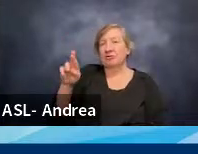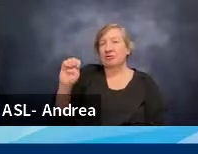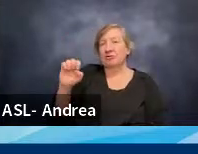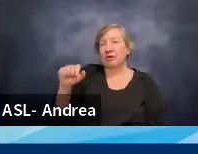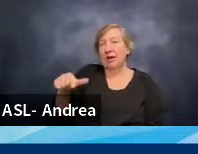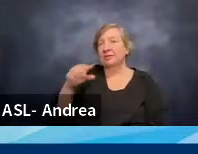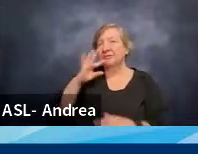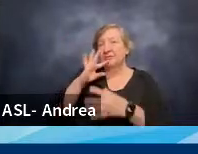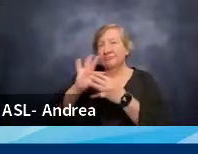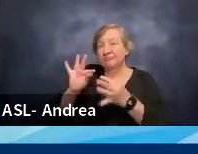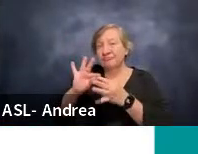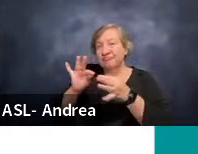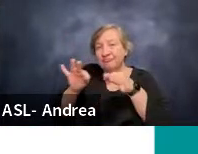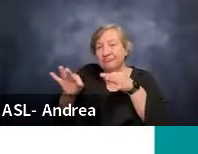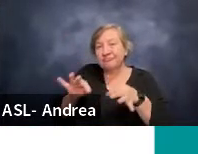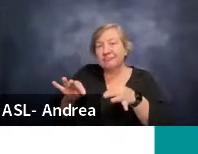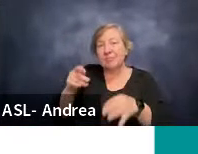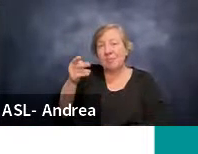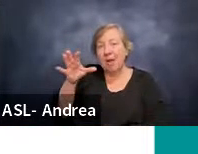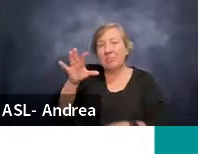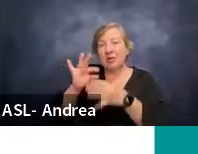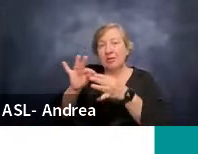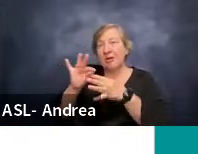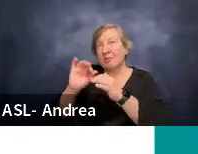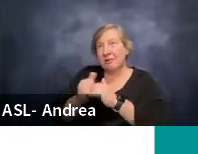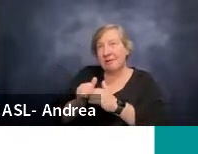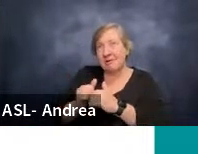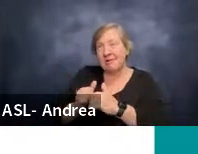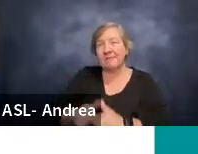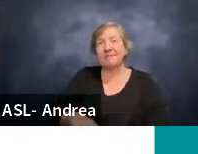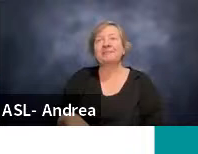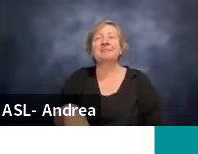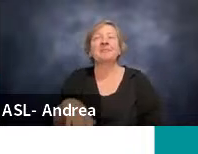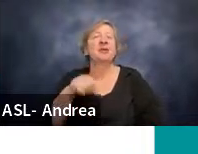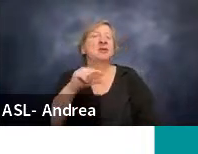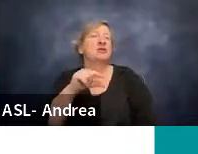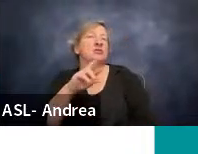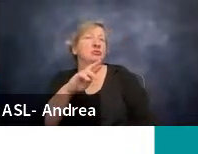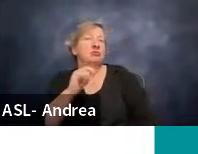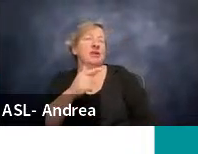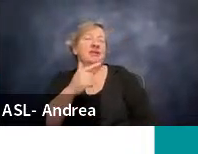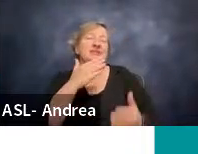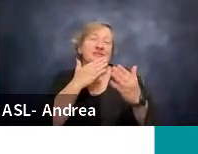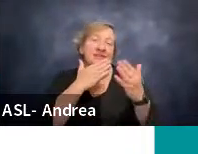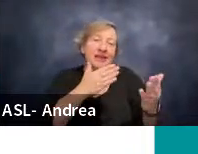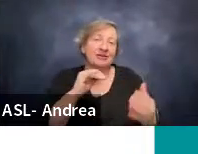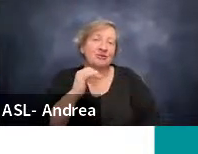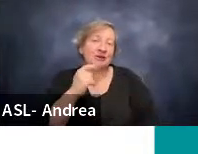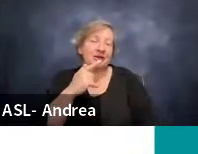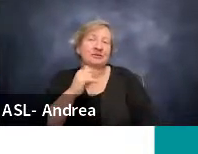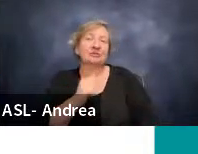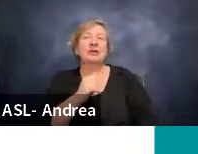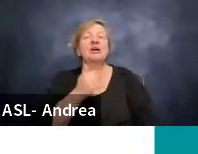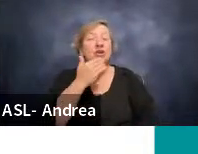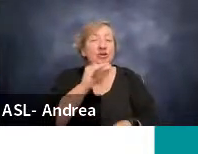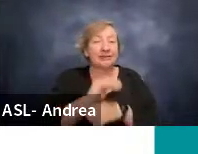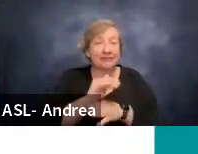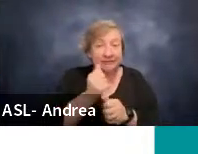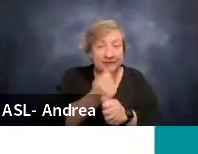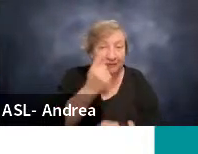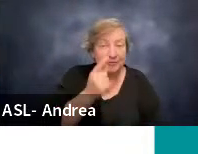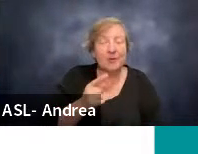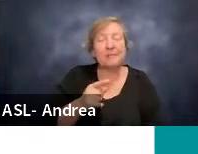comment process. Thank you, Angela. And once again, good evening, everyone. So